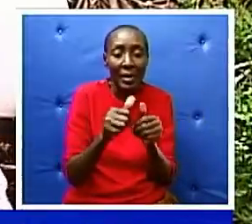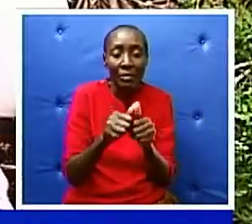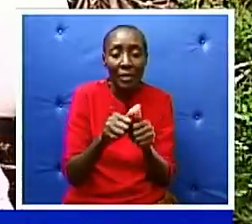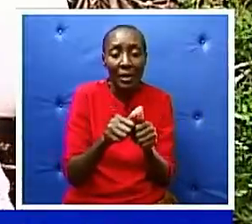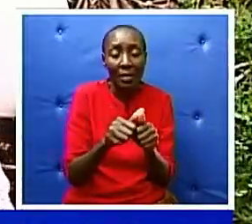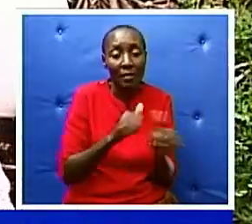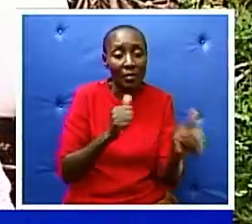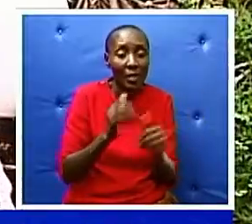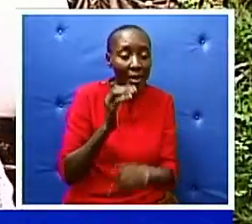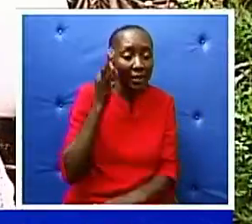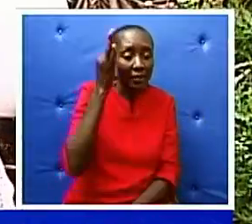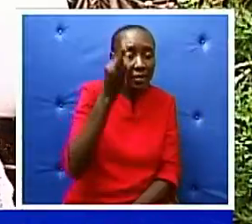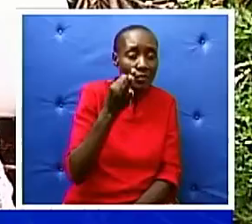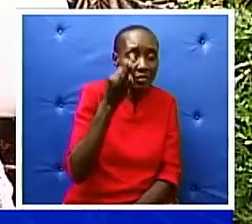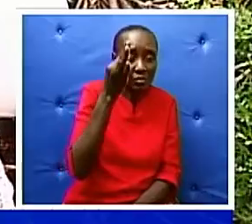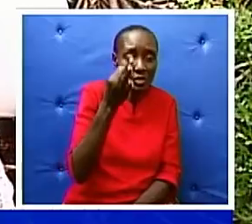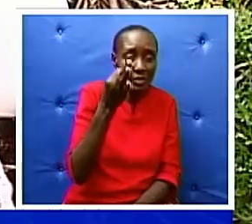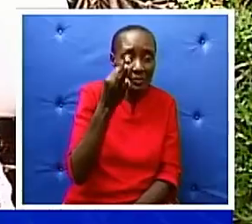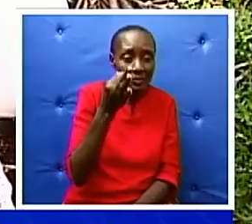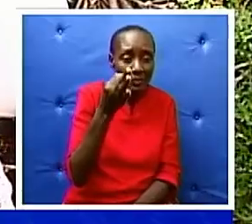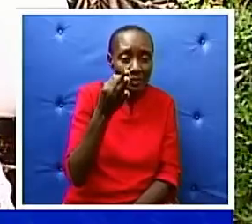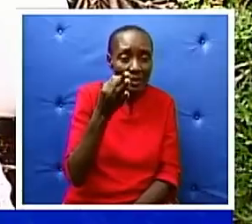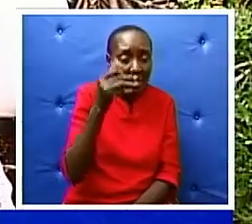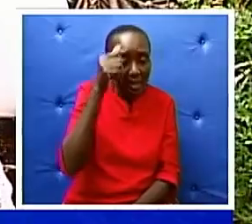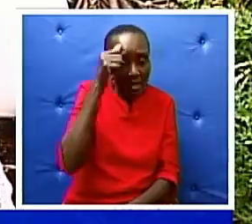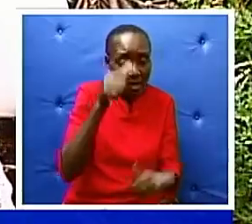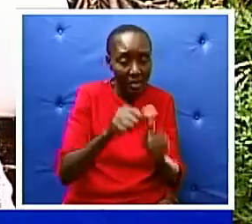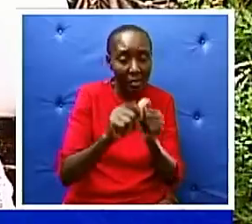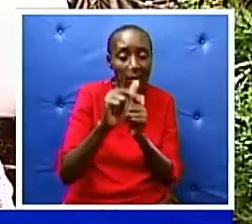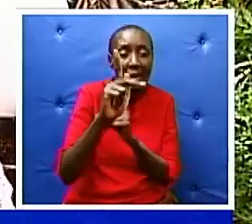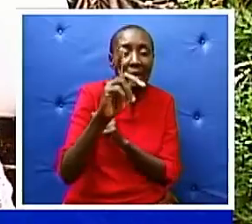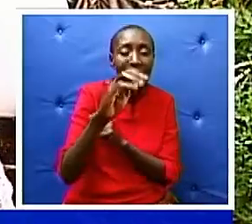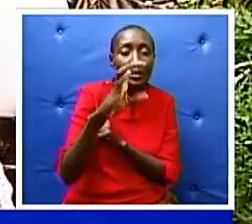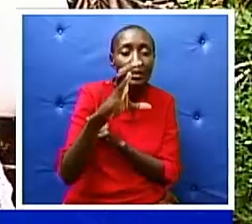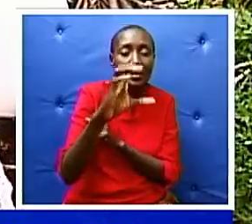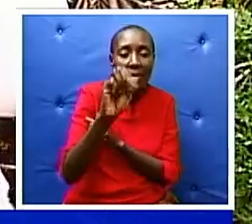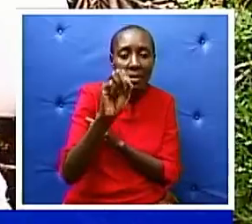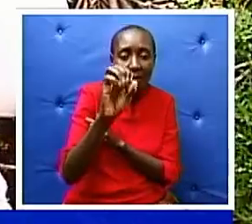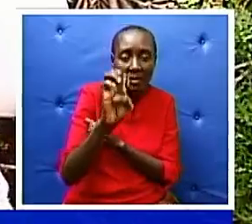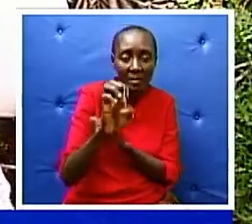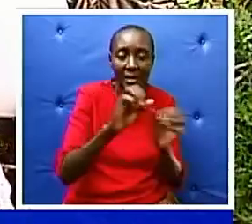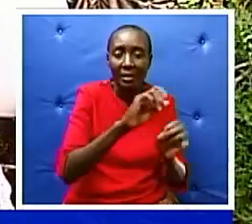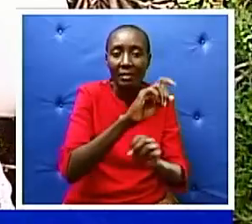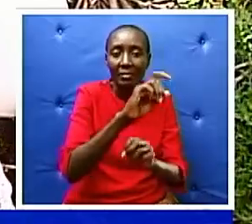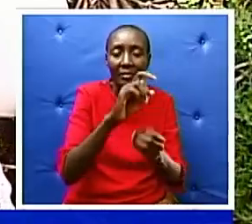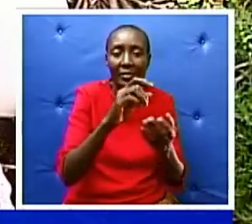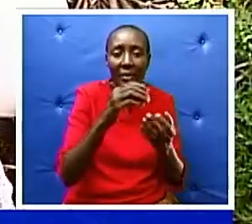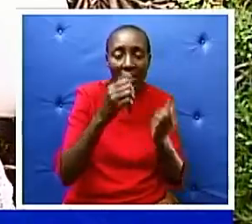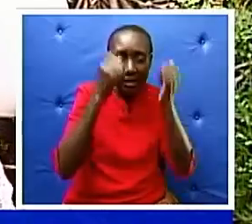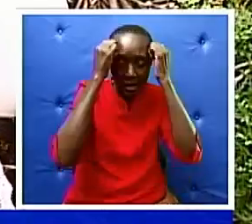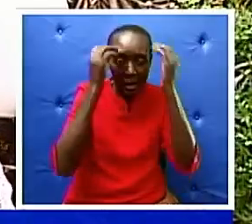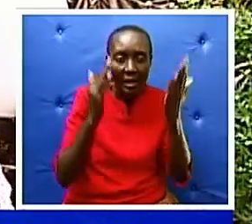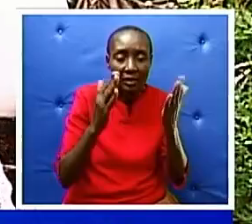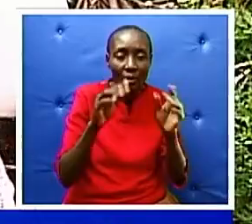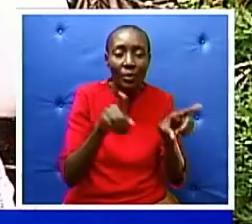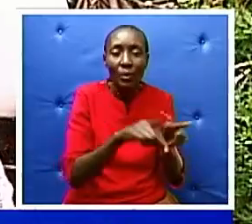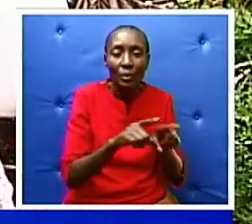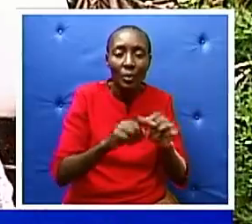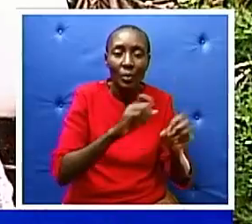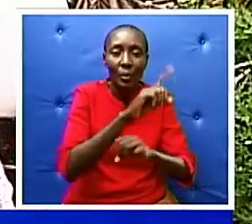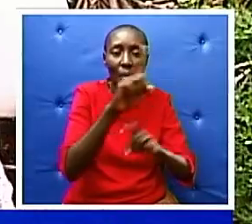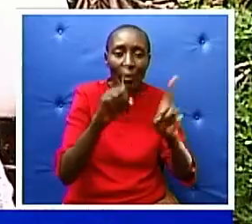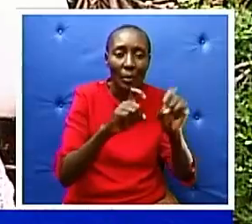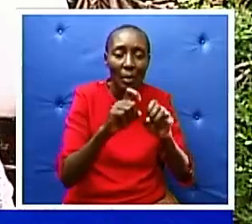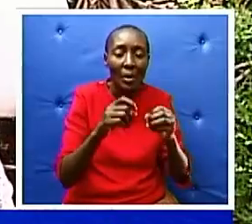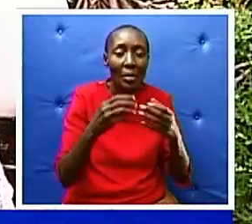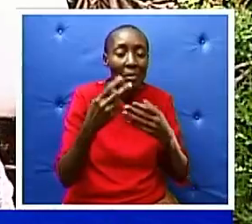going. Our KCSE students will be finishing their exams. I've seen people making jokes about how they will